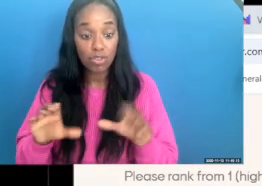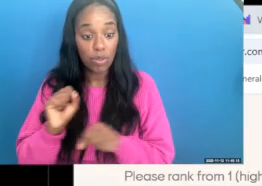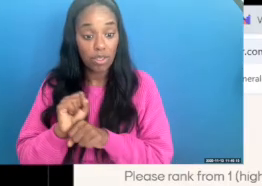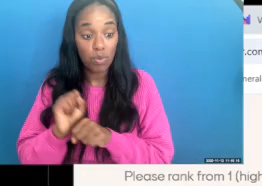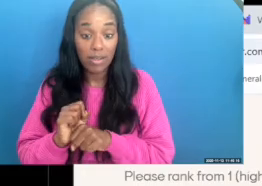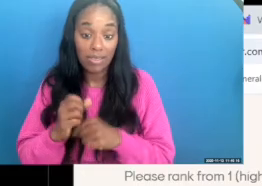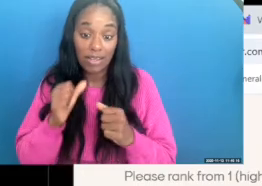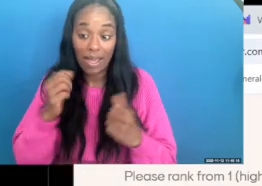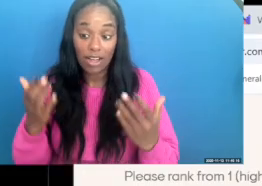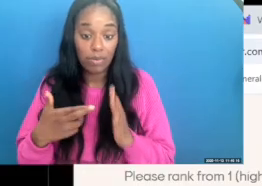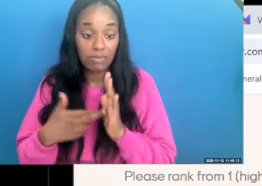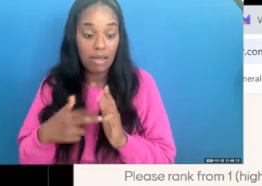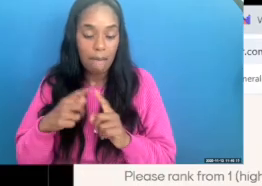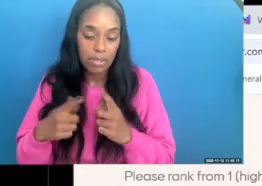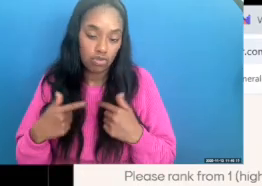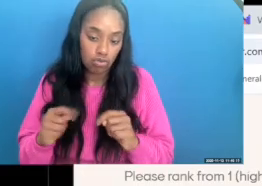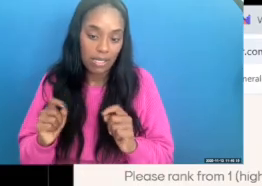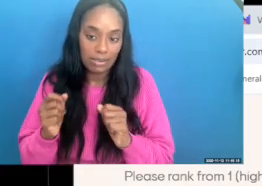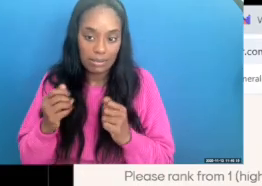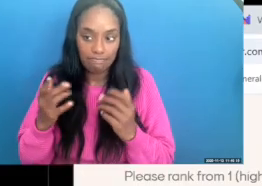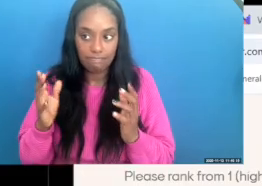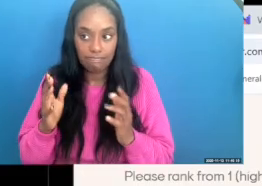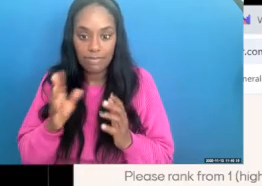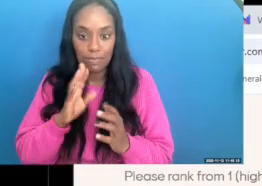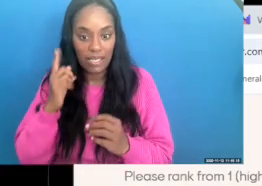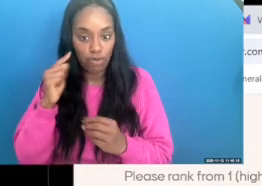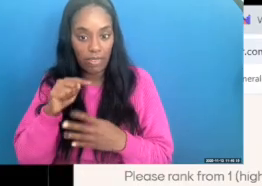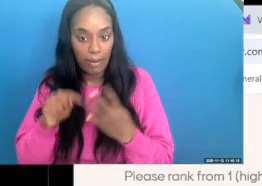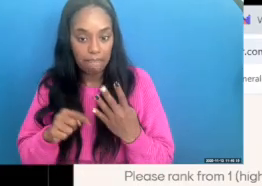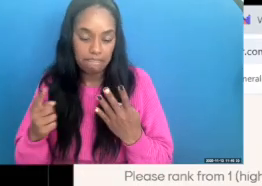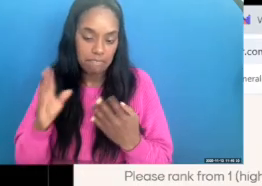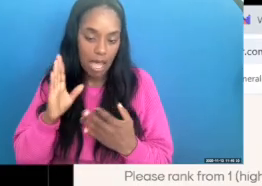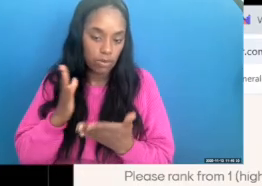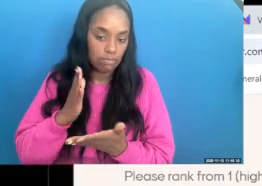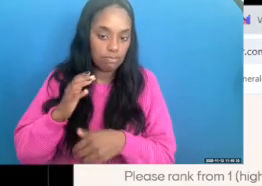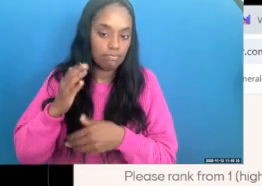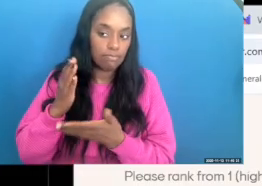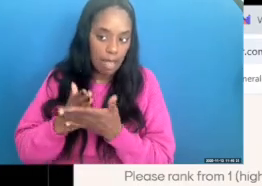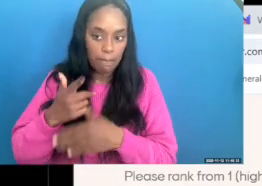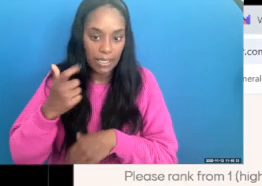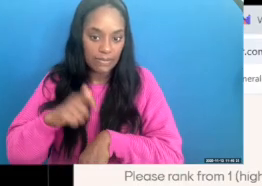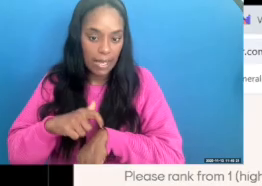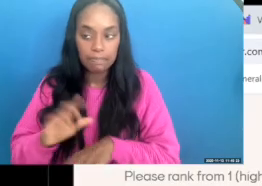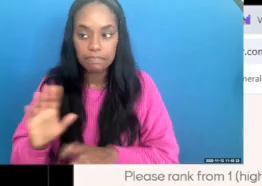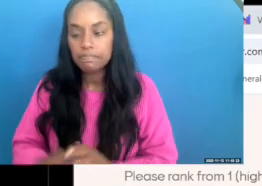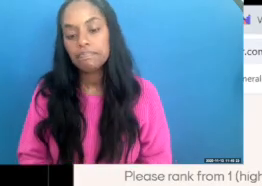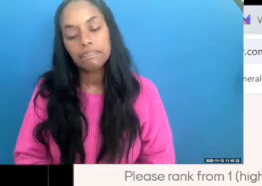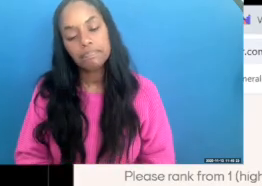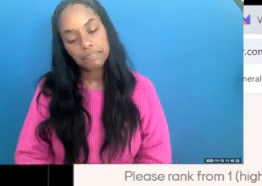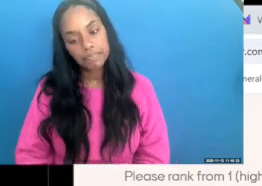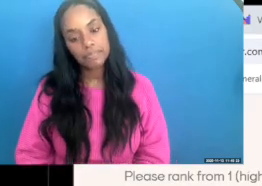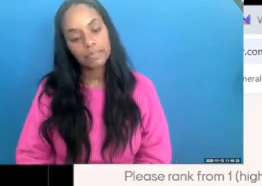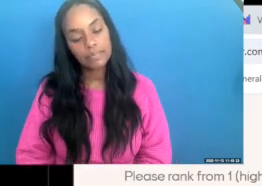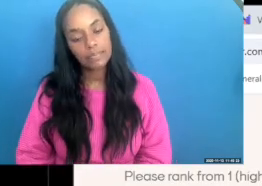work that they're doing. They're not able to be here to be represented, but I want to just try to speak on behalf